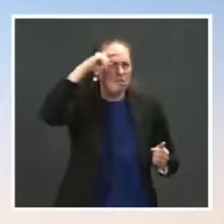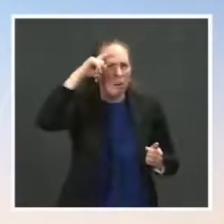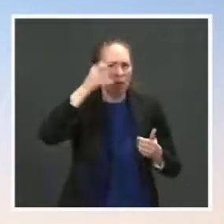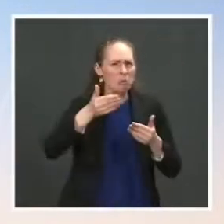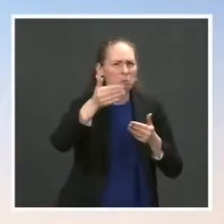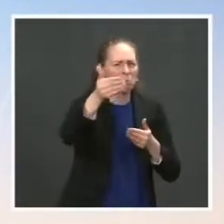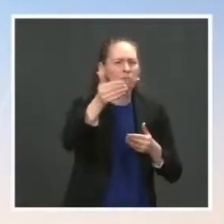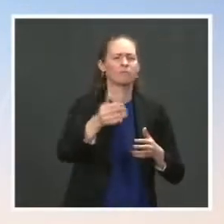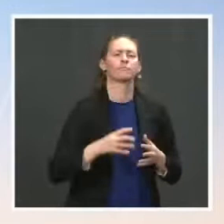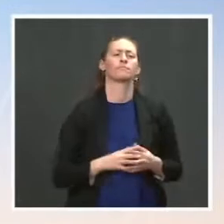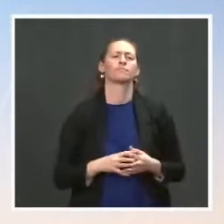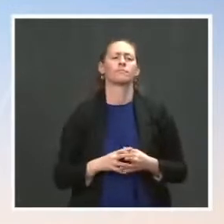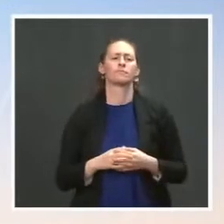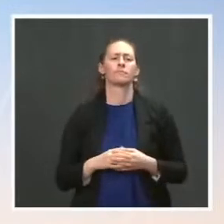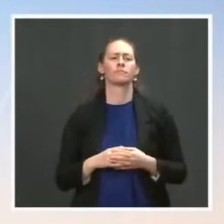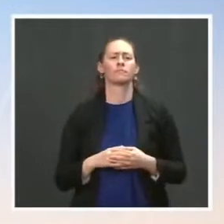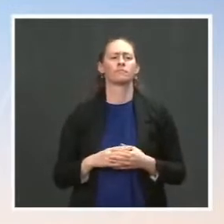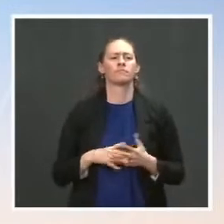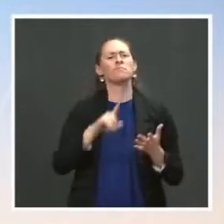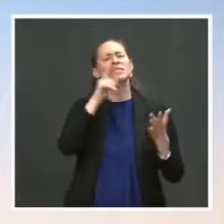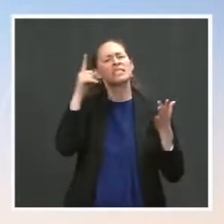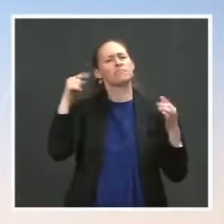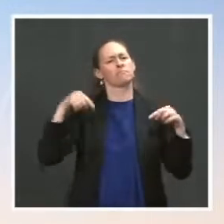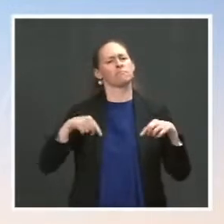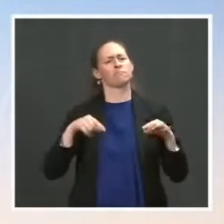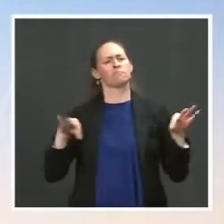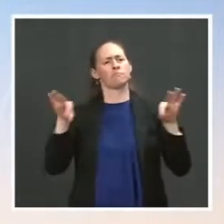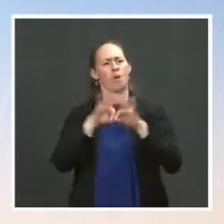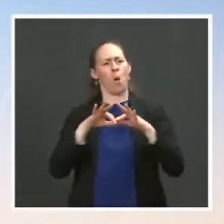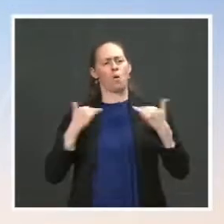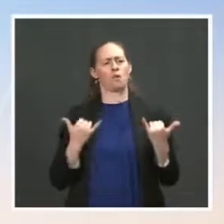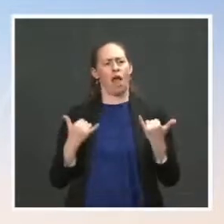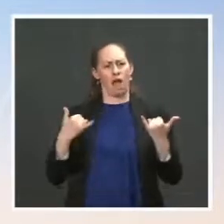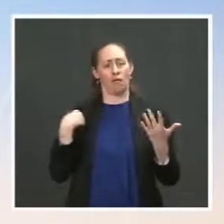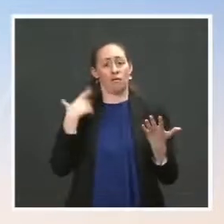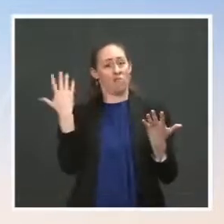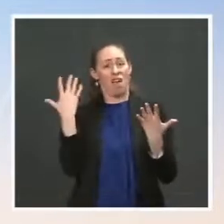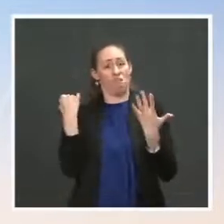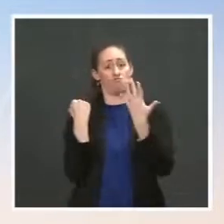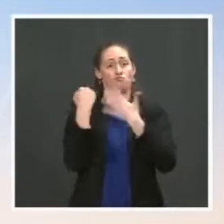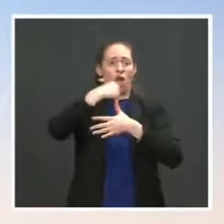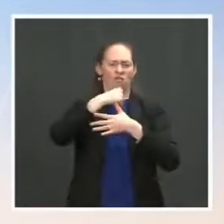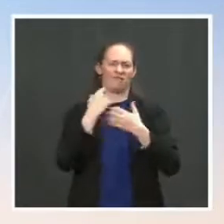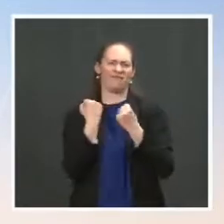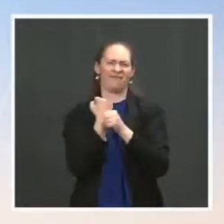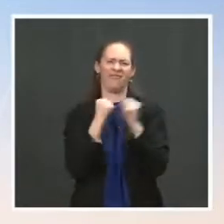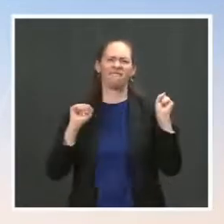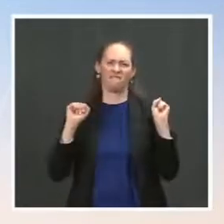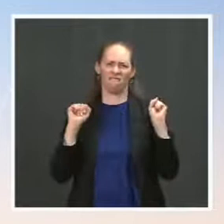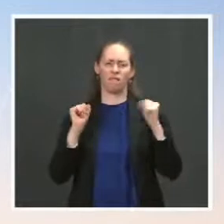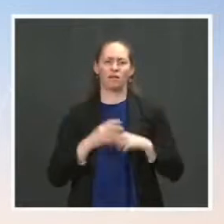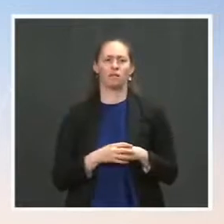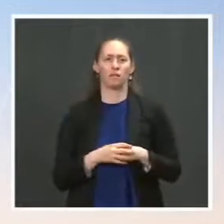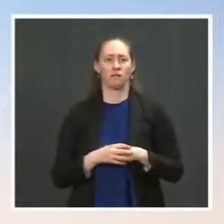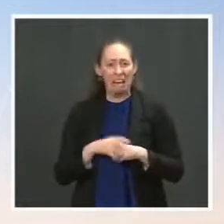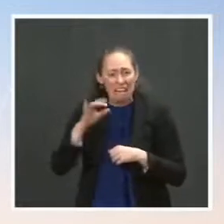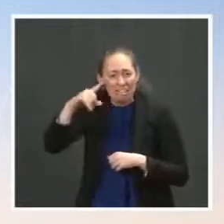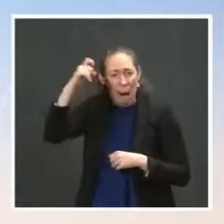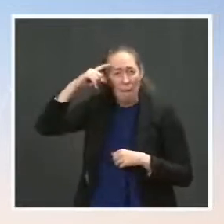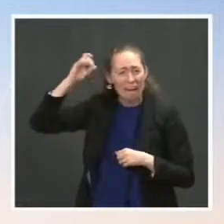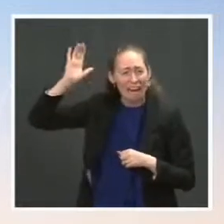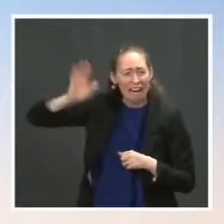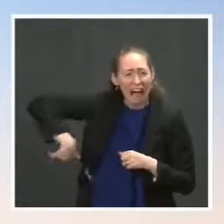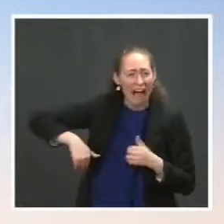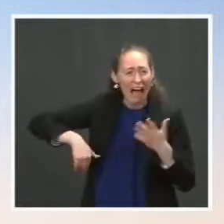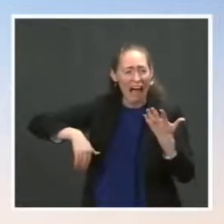to get through is a very important step toward that. And to the industry leaders who say midsummer is too late, to the governors who say that's too late for our state economies,